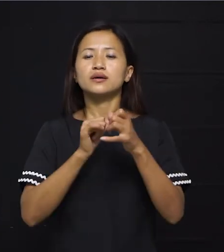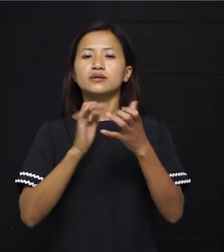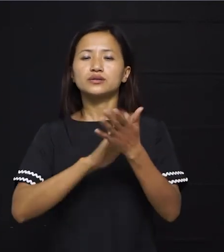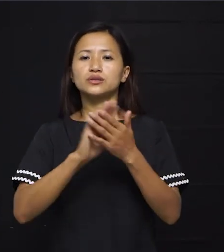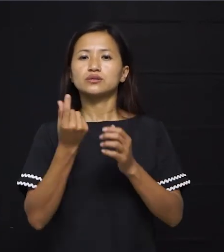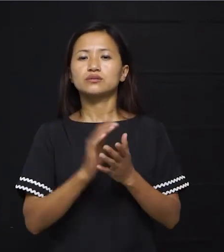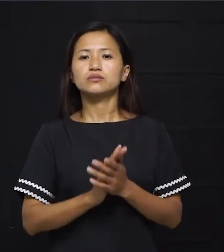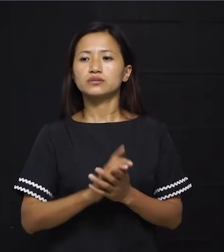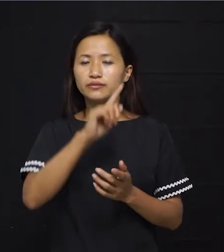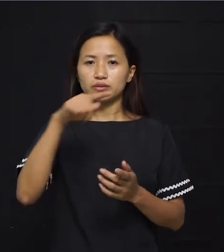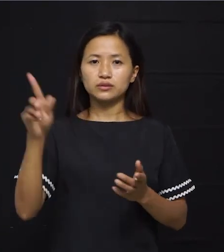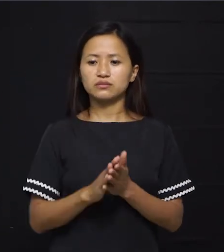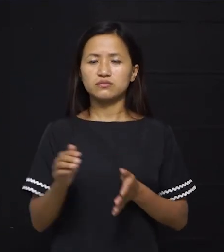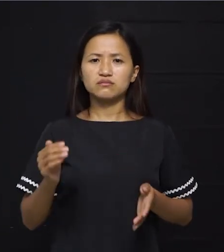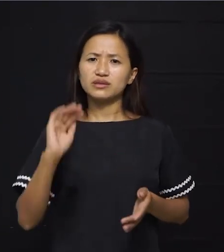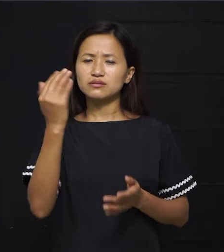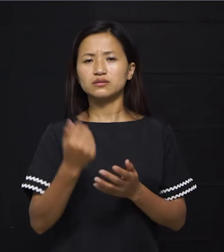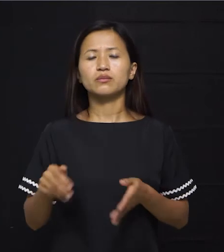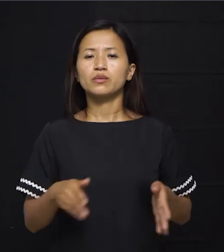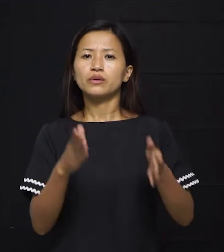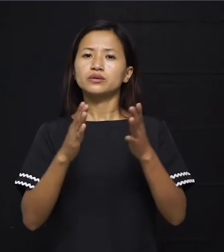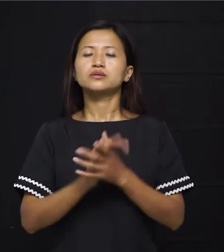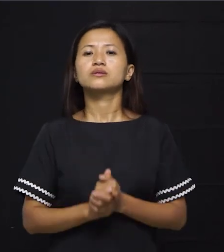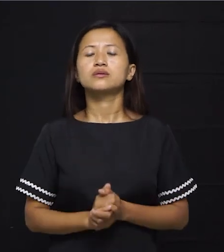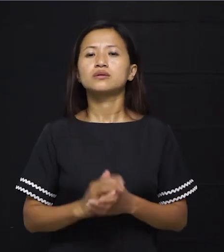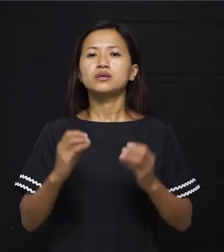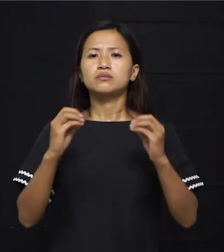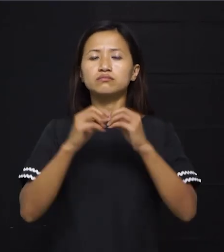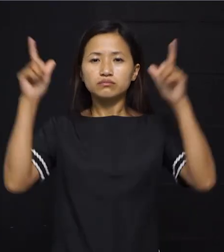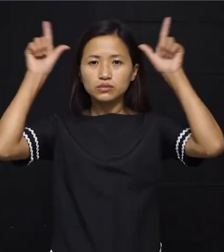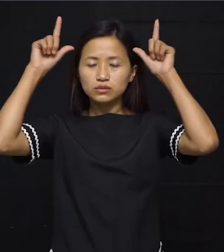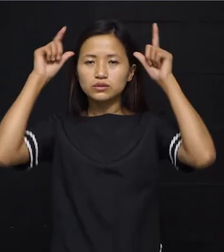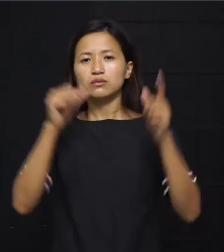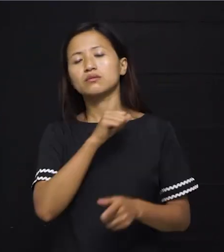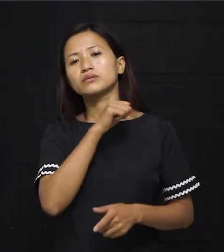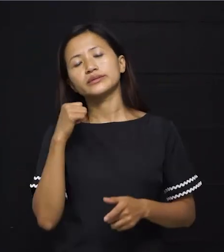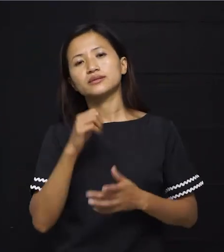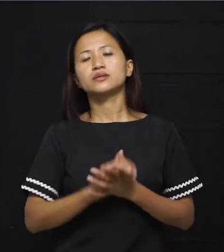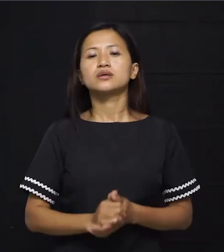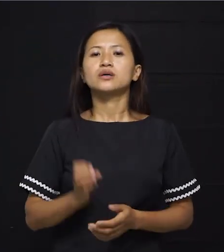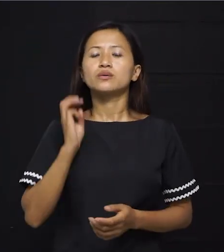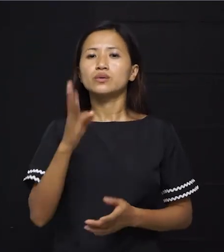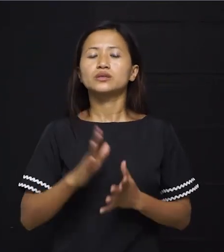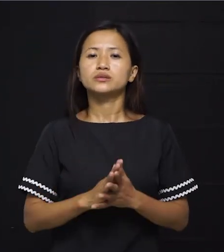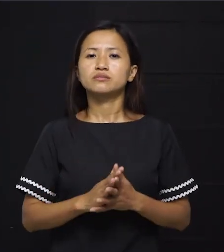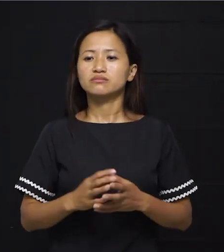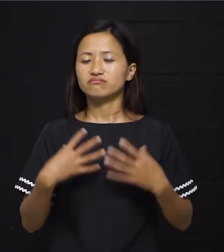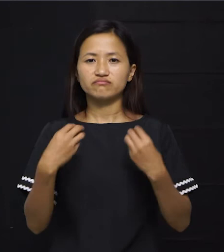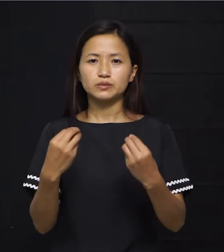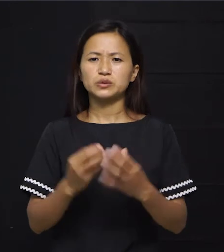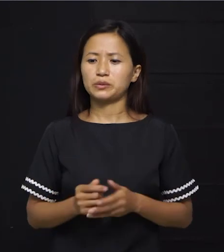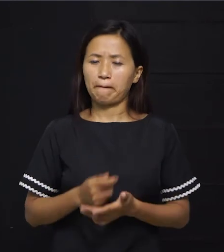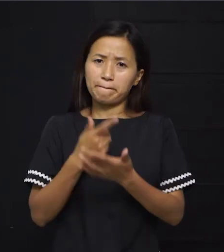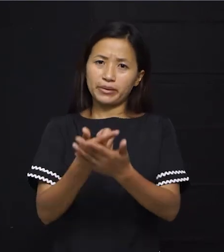has the right in some ways, okay, because the bulok is already dead, he would not be willing to pay the money. But